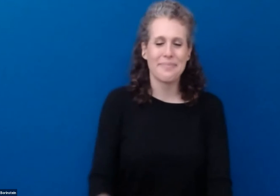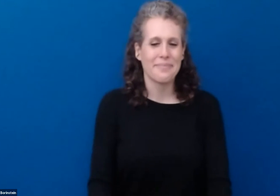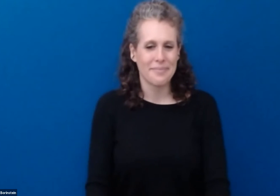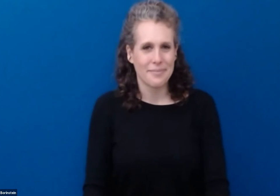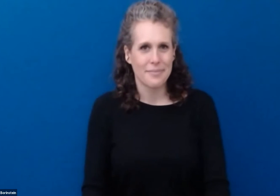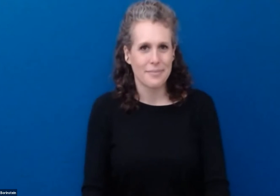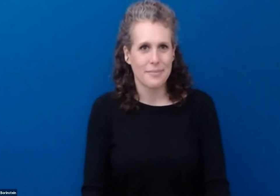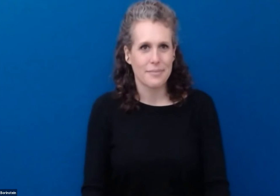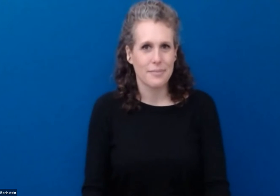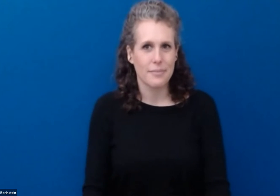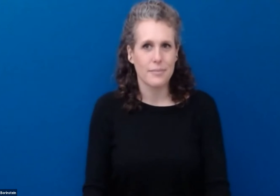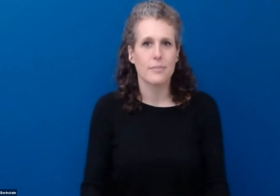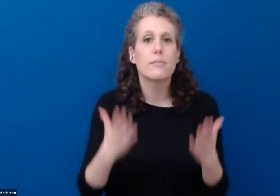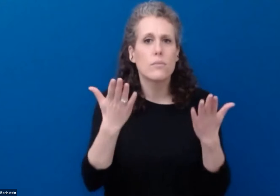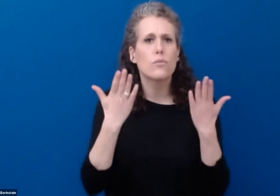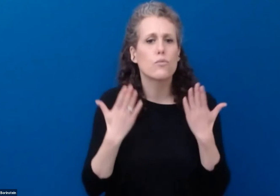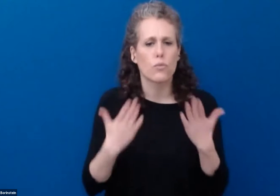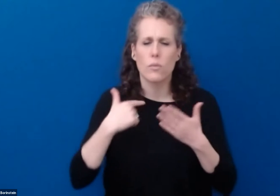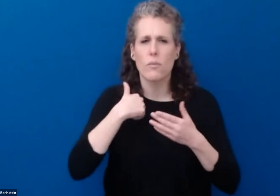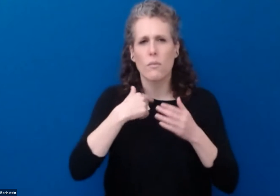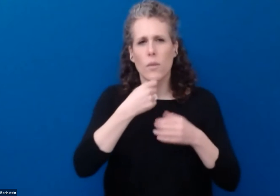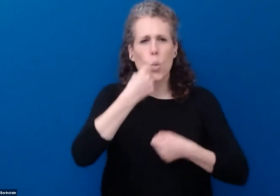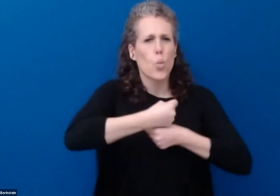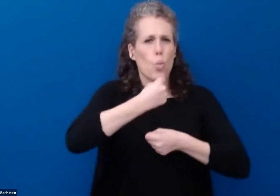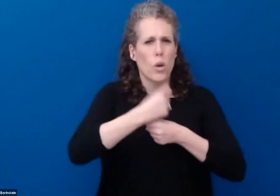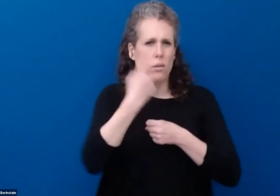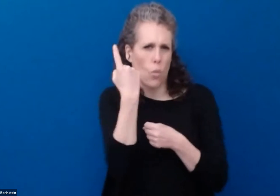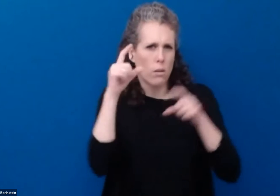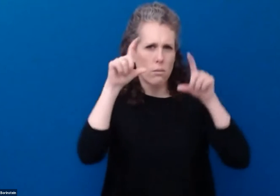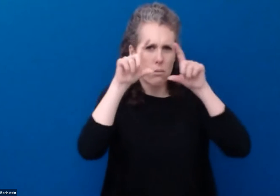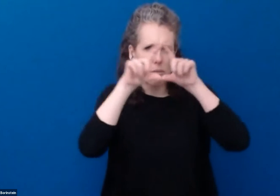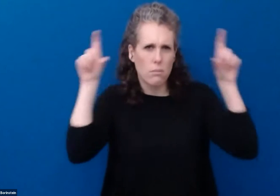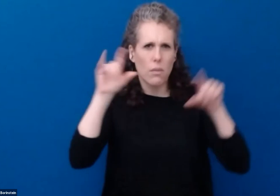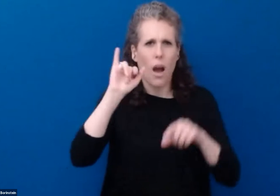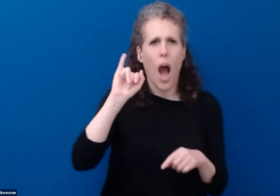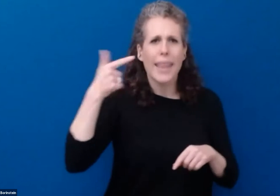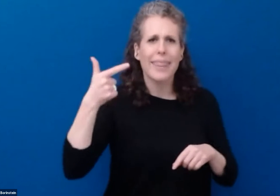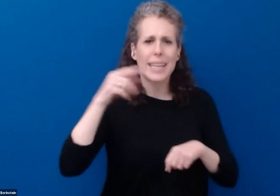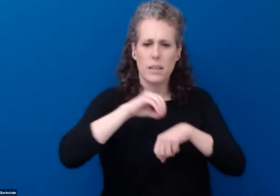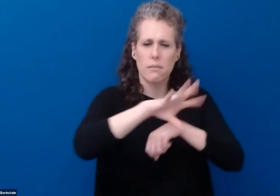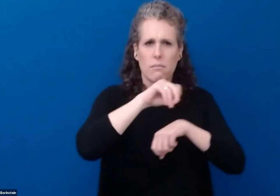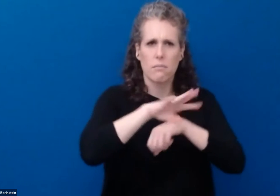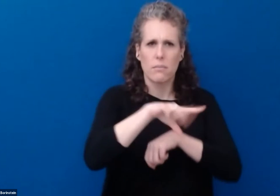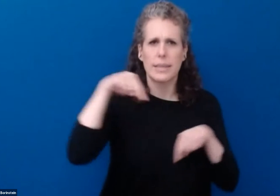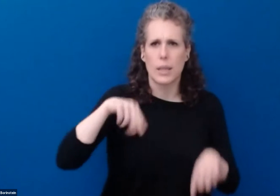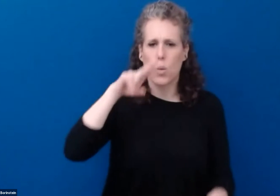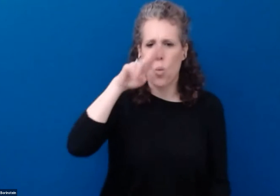Currently, I represent Beauvais, which is one of the large IT consultancy in Norway, and